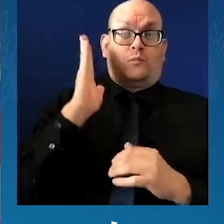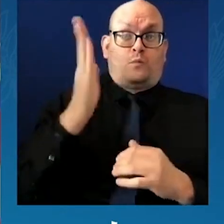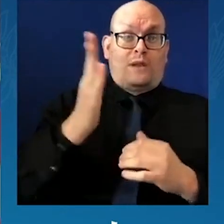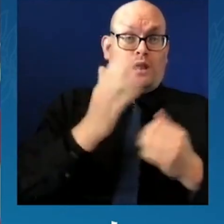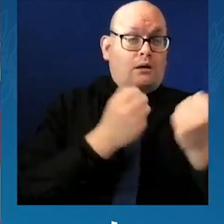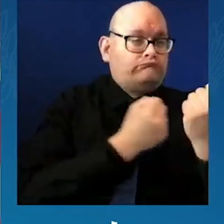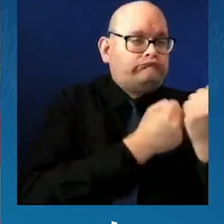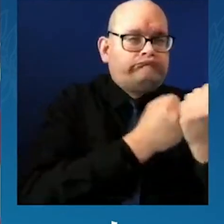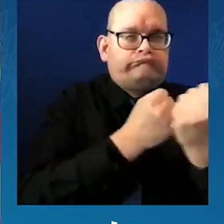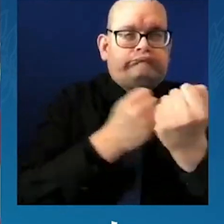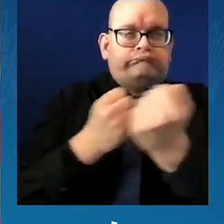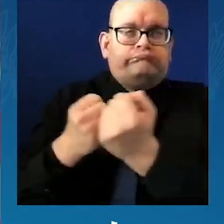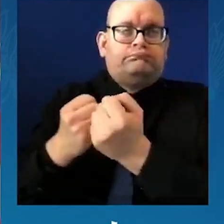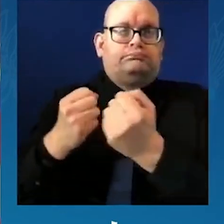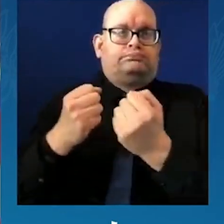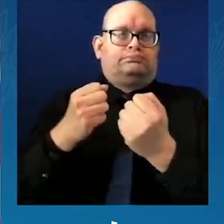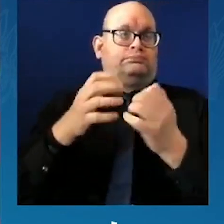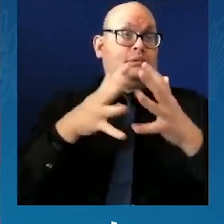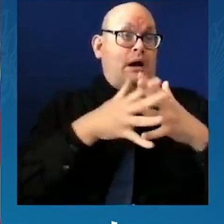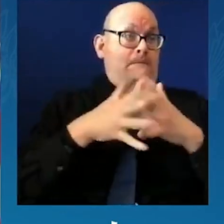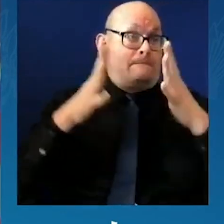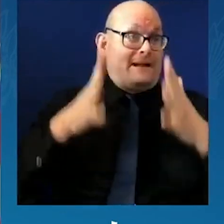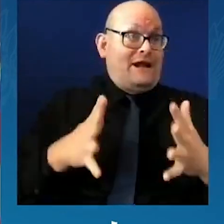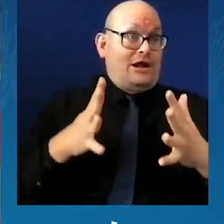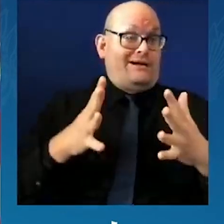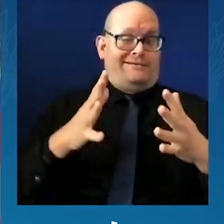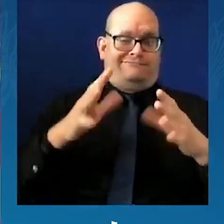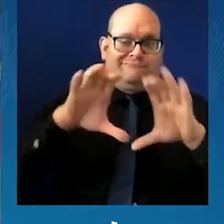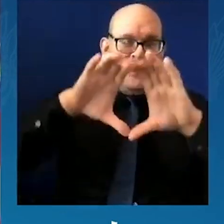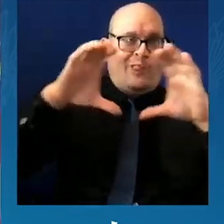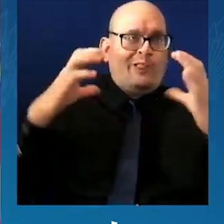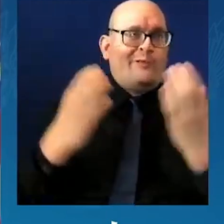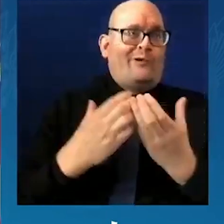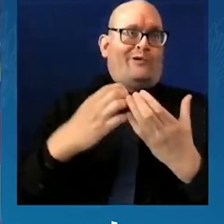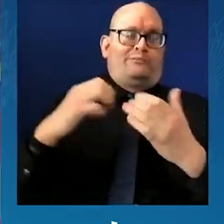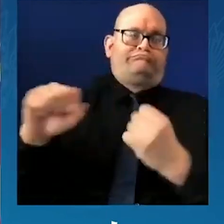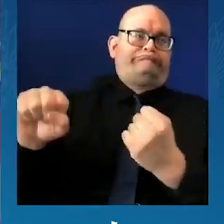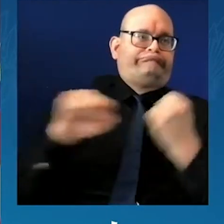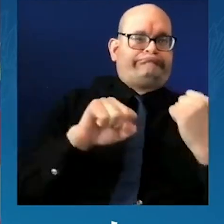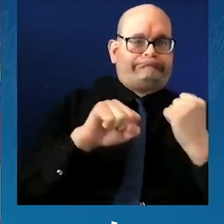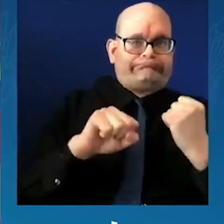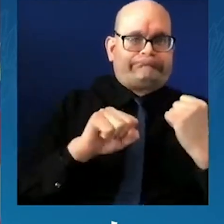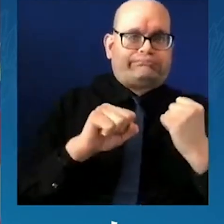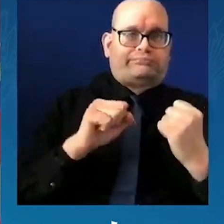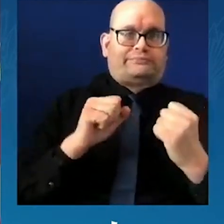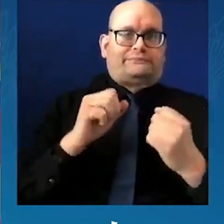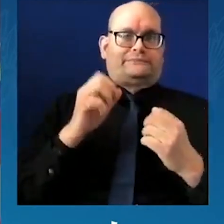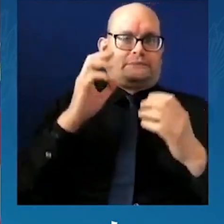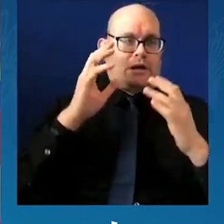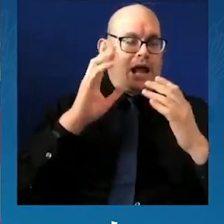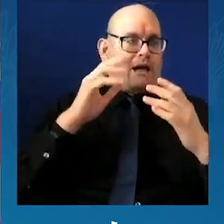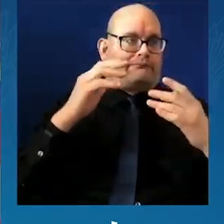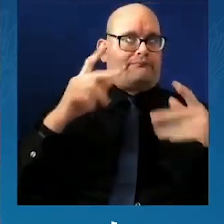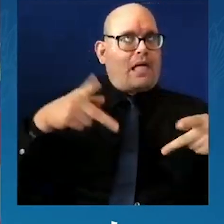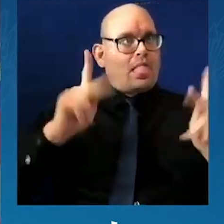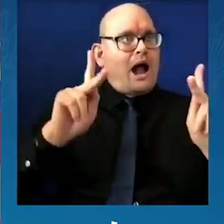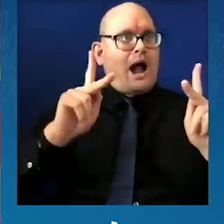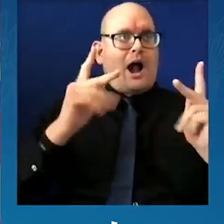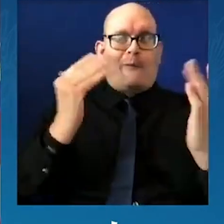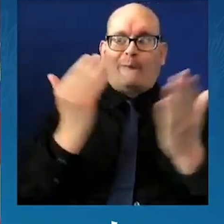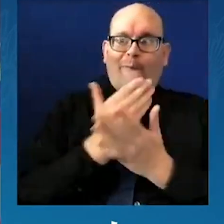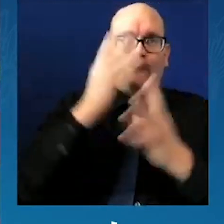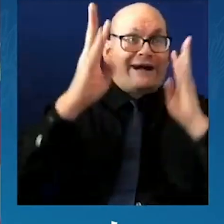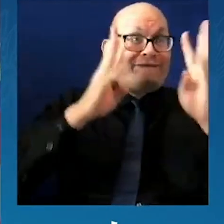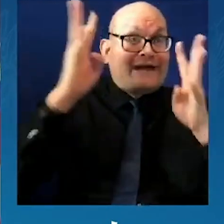strength, such as our innovation and our industrial capacity.